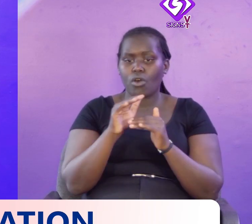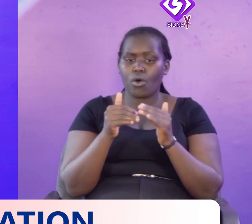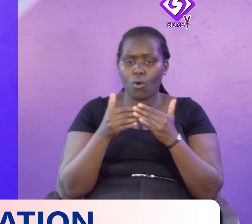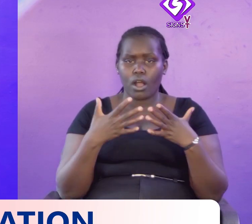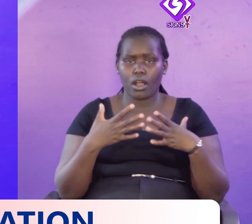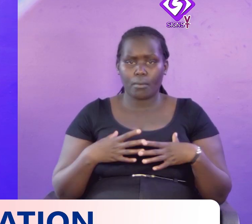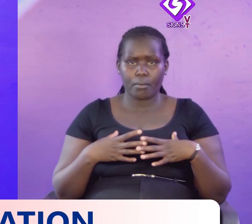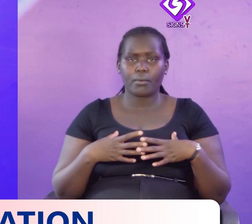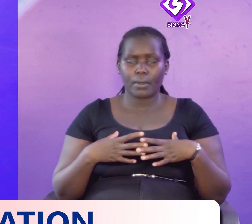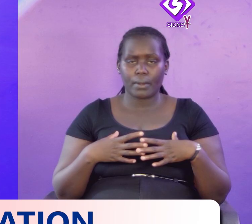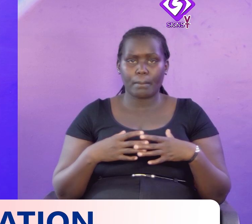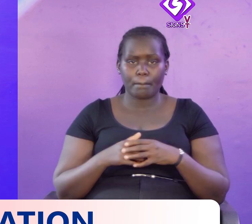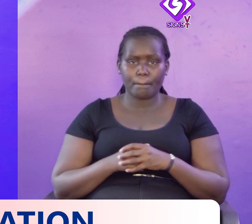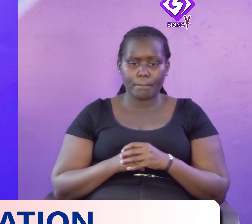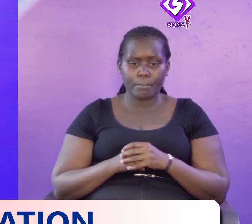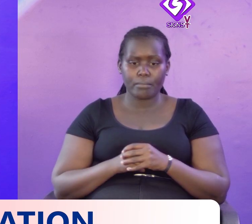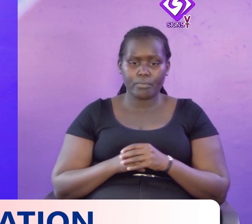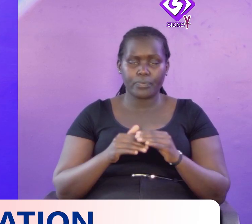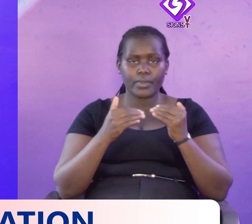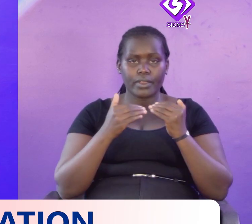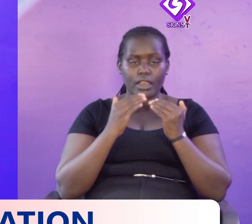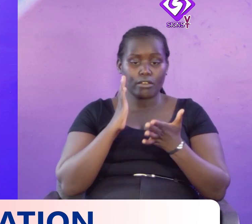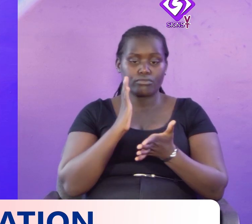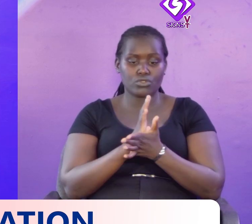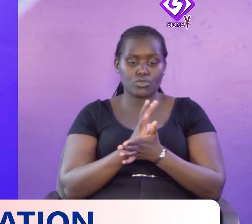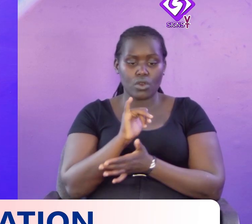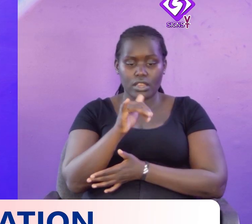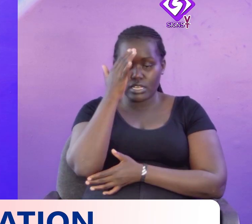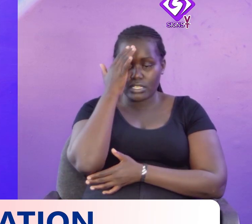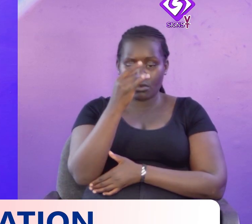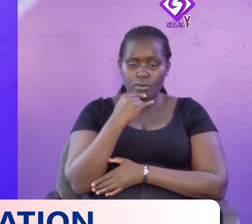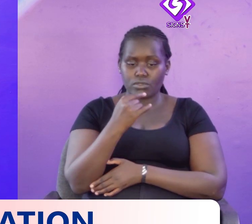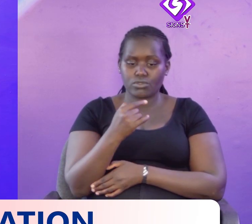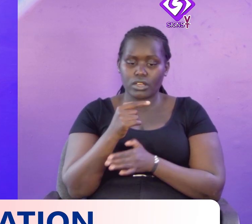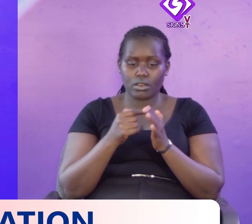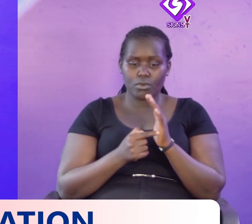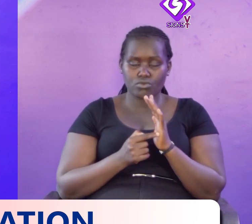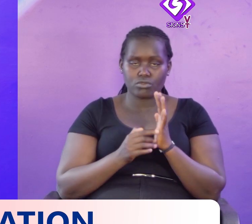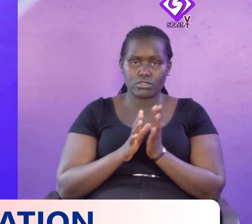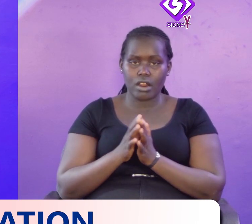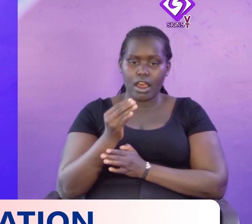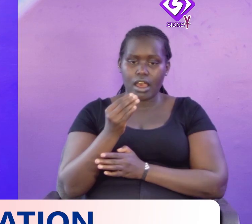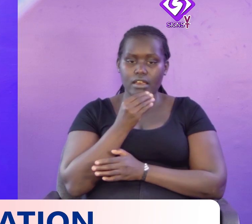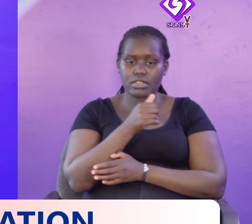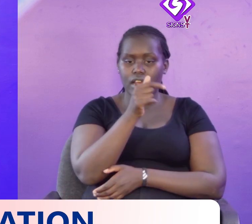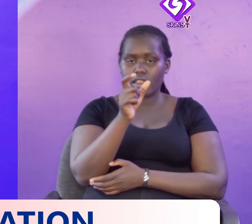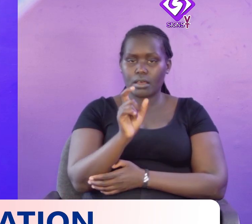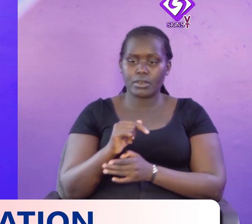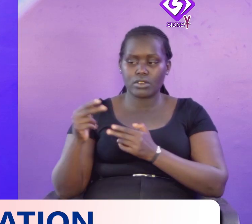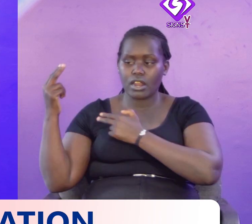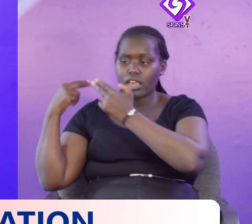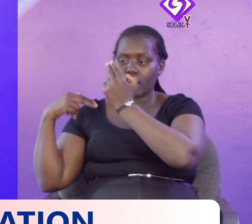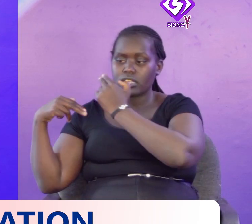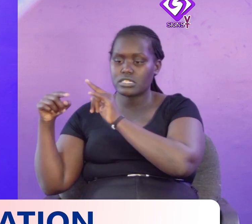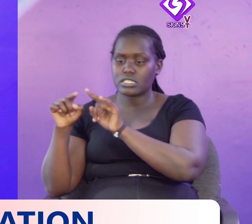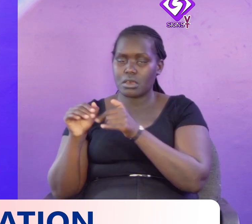bribable. Very true. And that is why you are talking of you're eating one another. Yeah. History also has it that